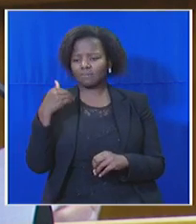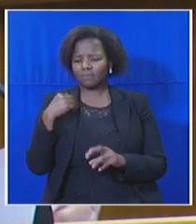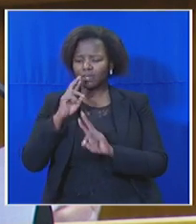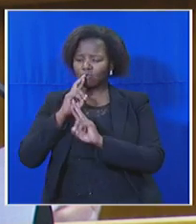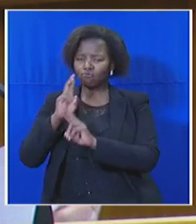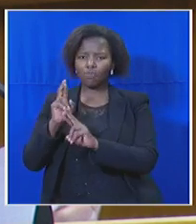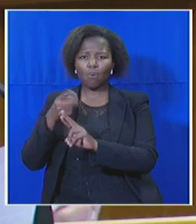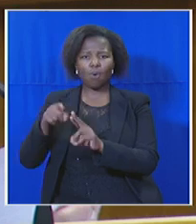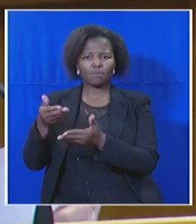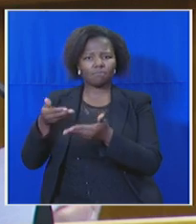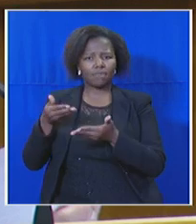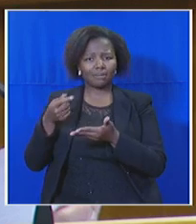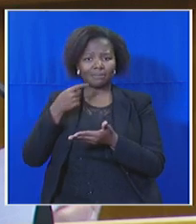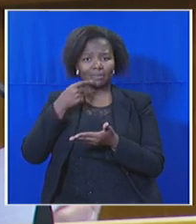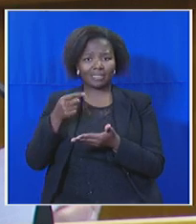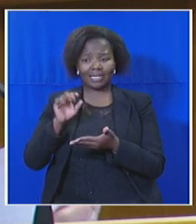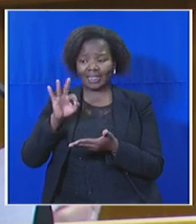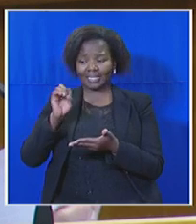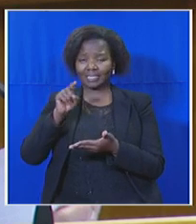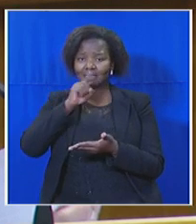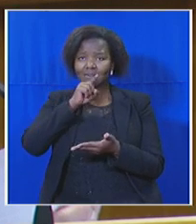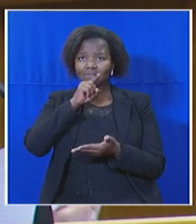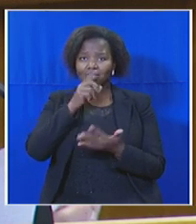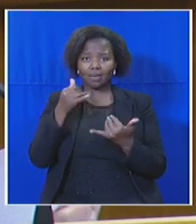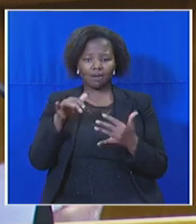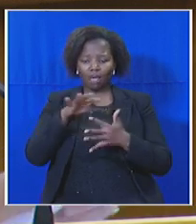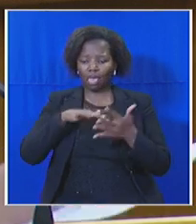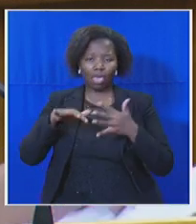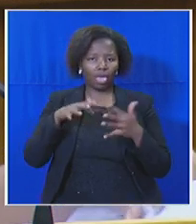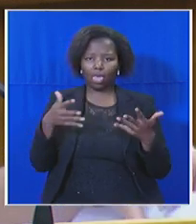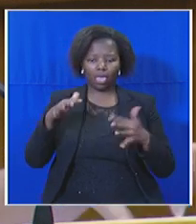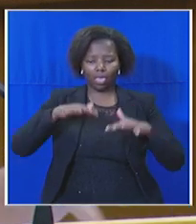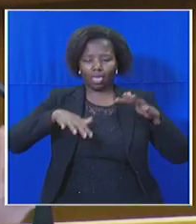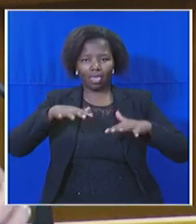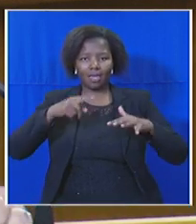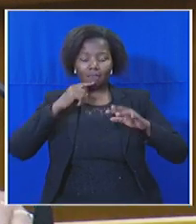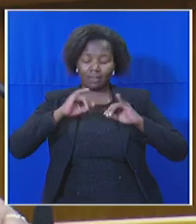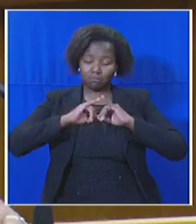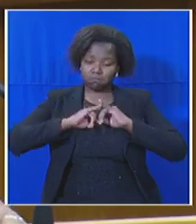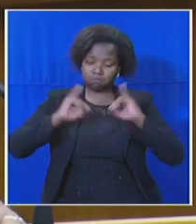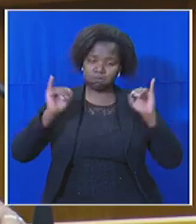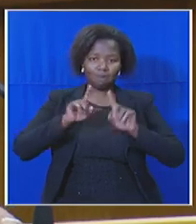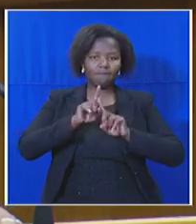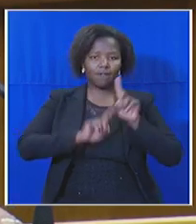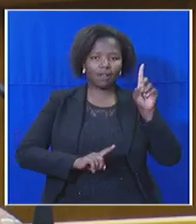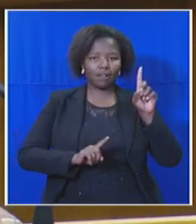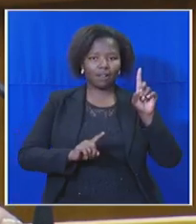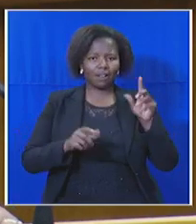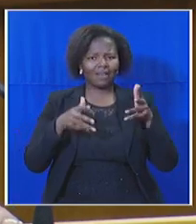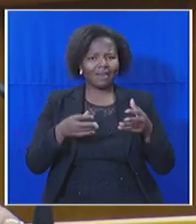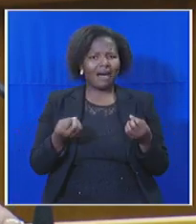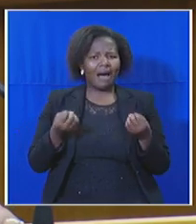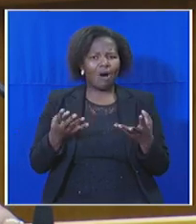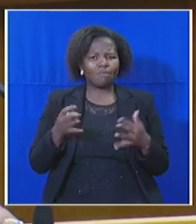members, then it hit 30,000. It was all fudged by management. It is a major failure. How many of these murdered officers